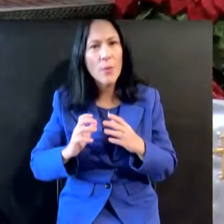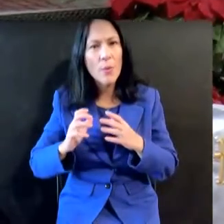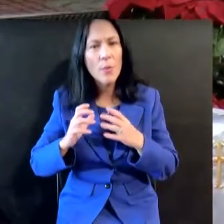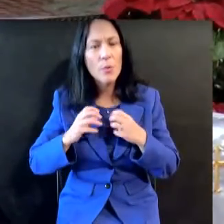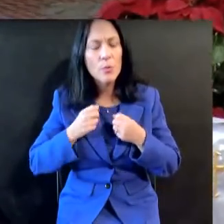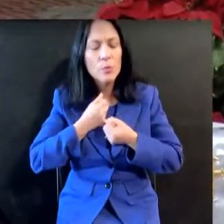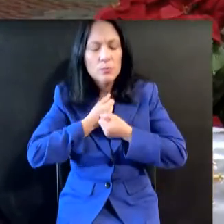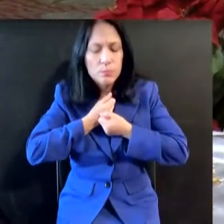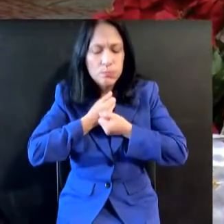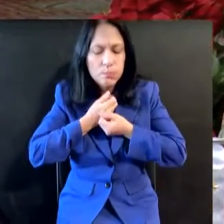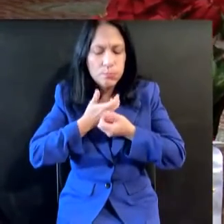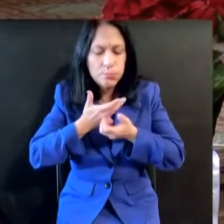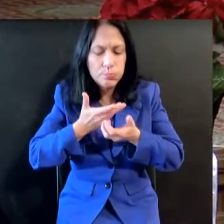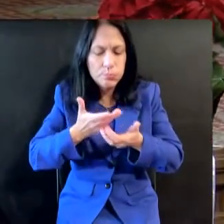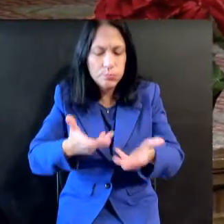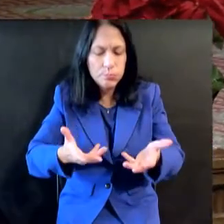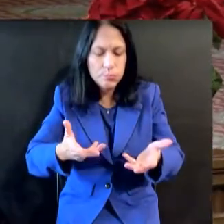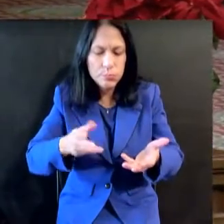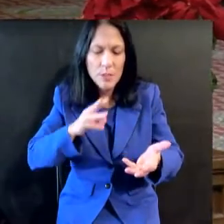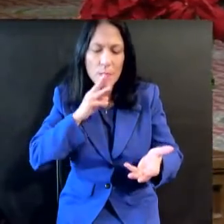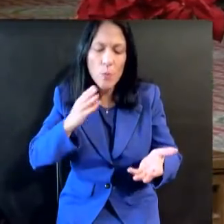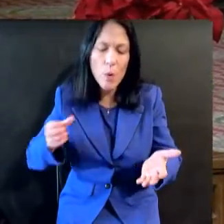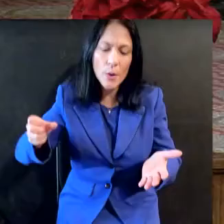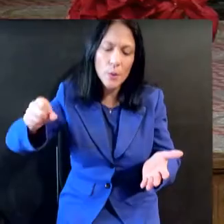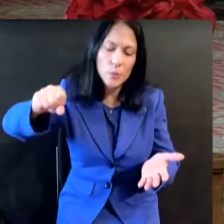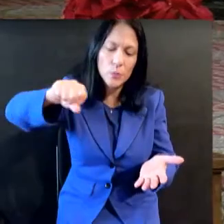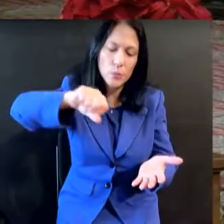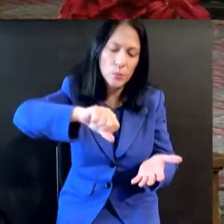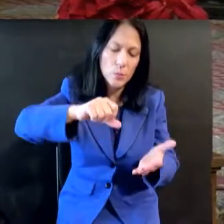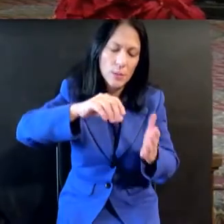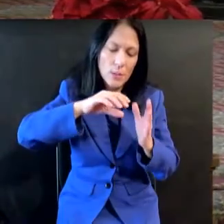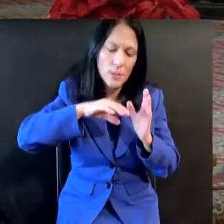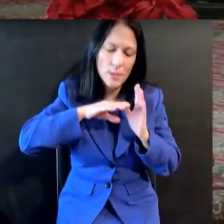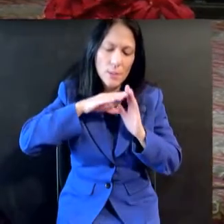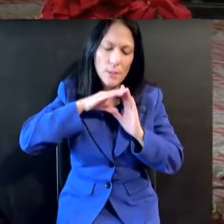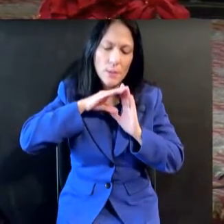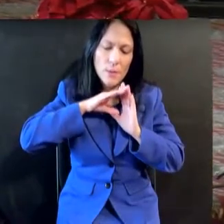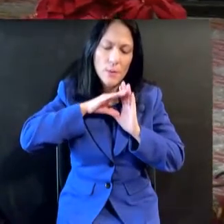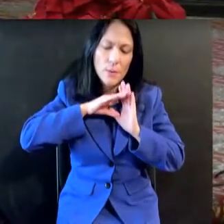himself out, empties himself